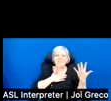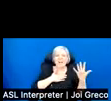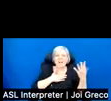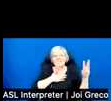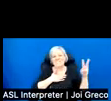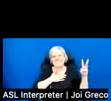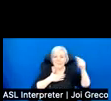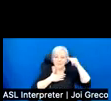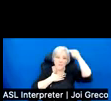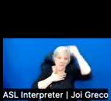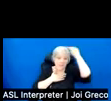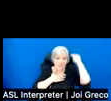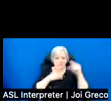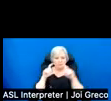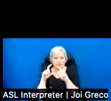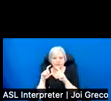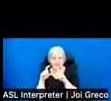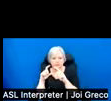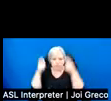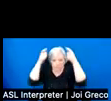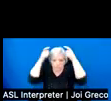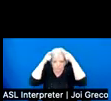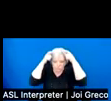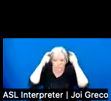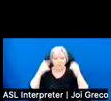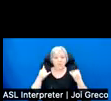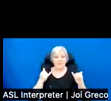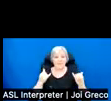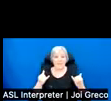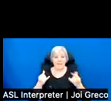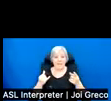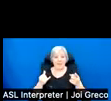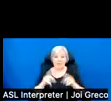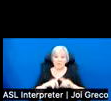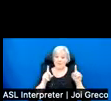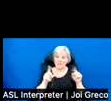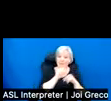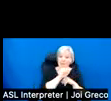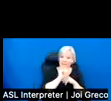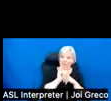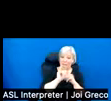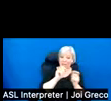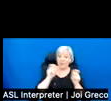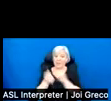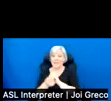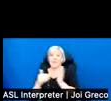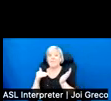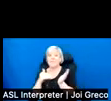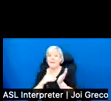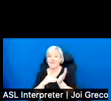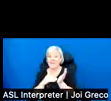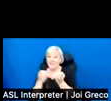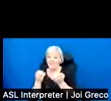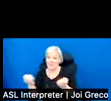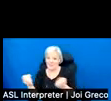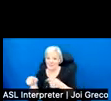previous image. And so at this point, we're now moving from assistive technology into medical devices. And this